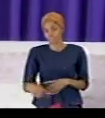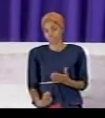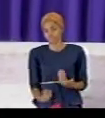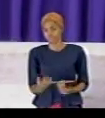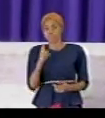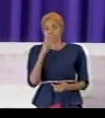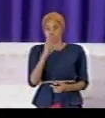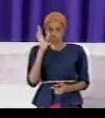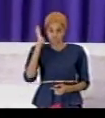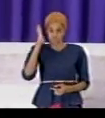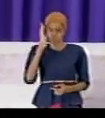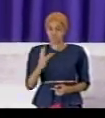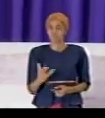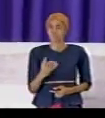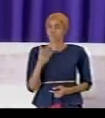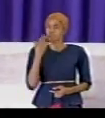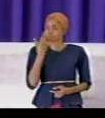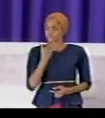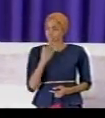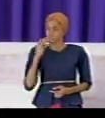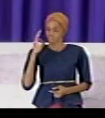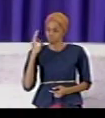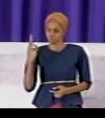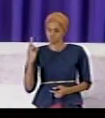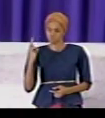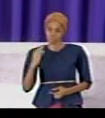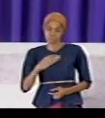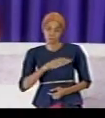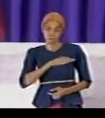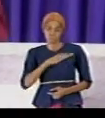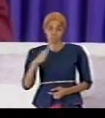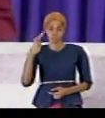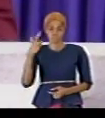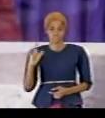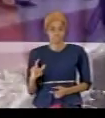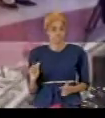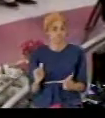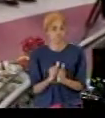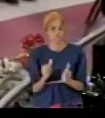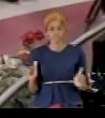you will speak boldly without any mincing word.